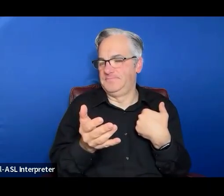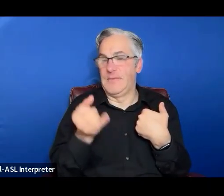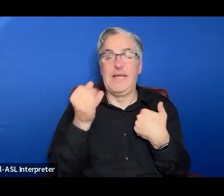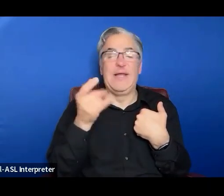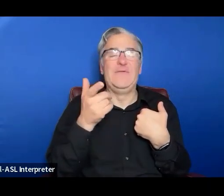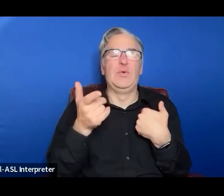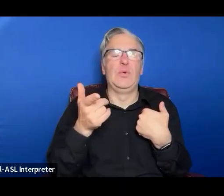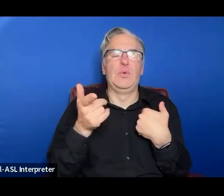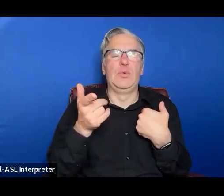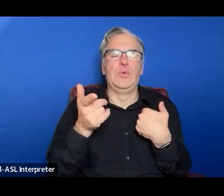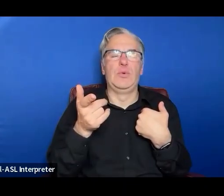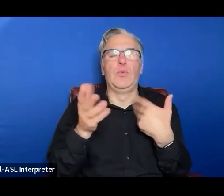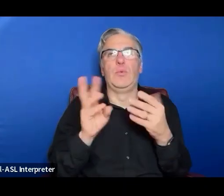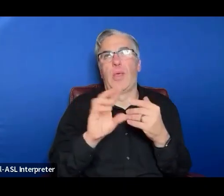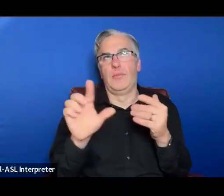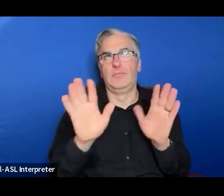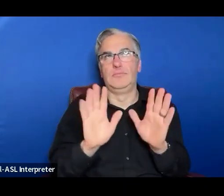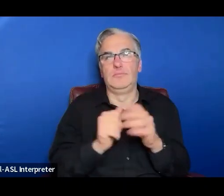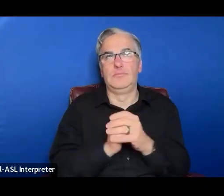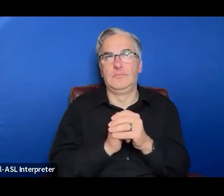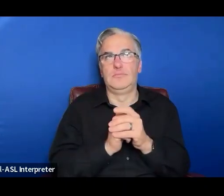if